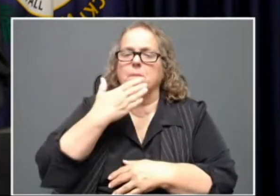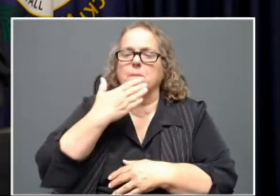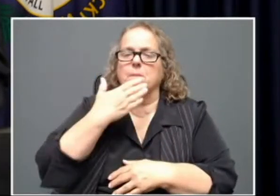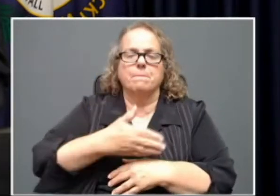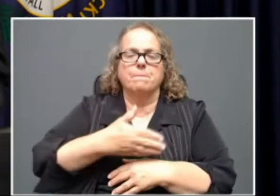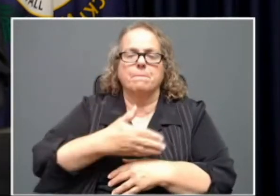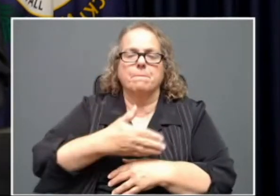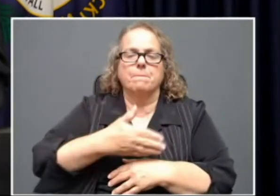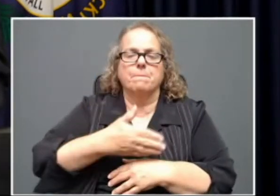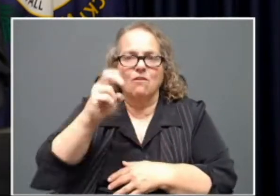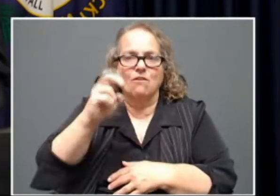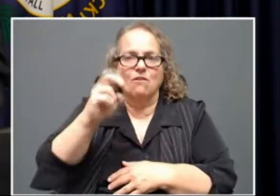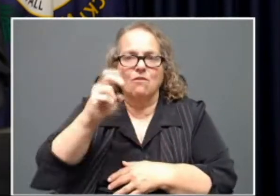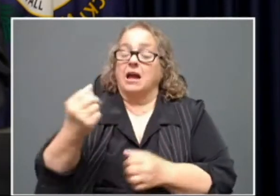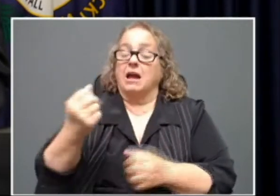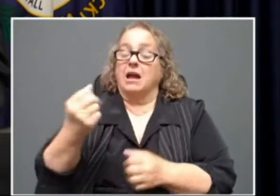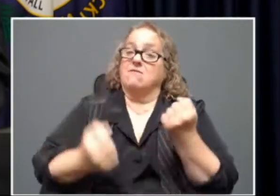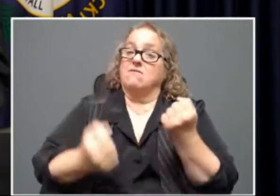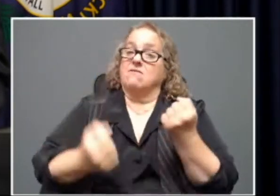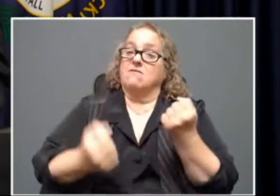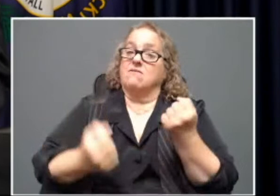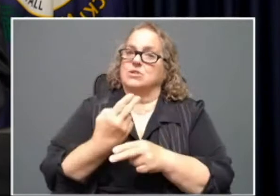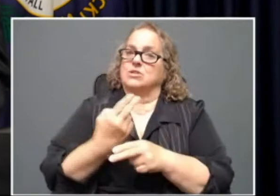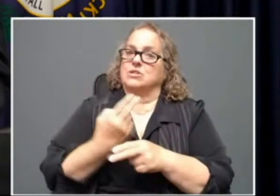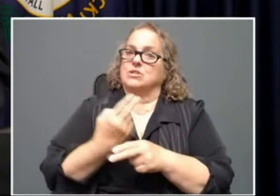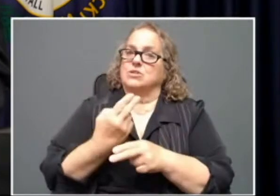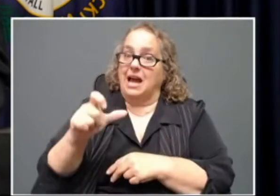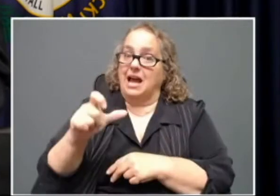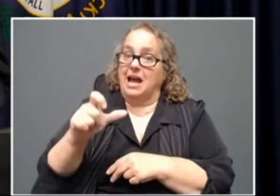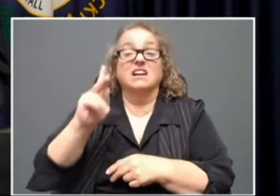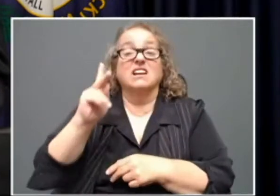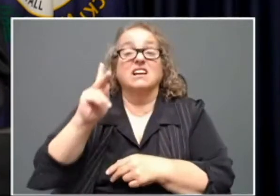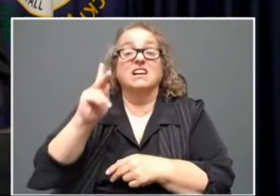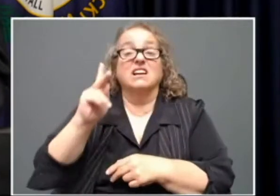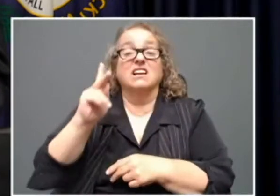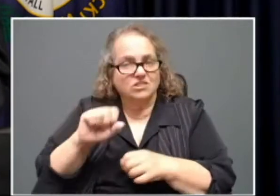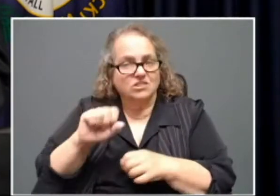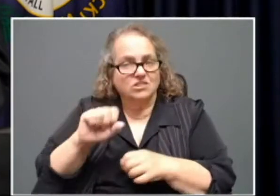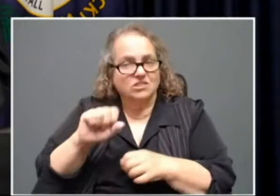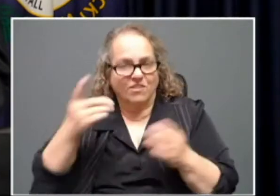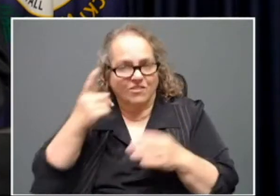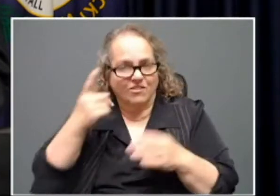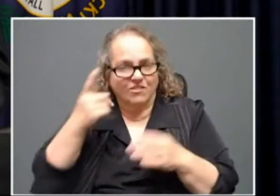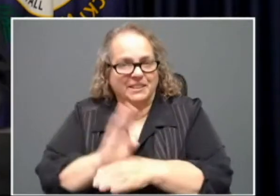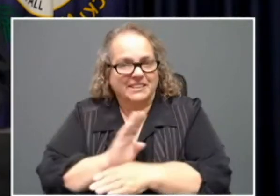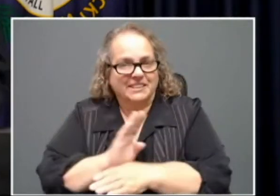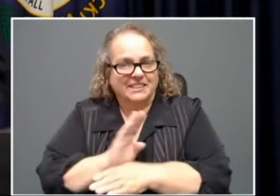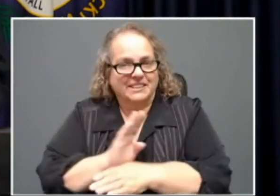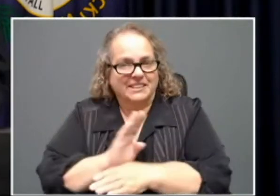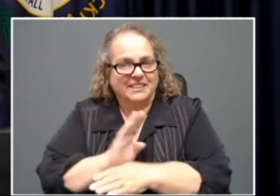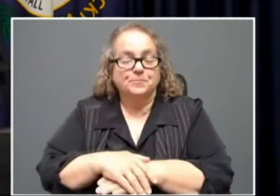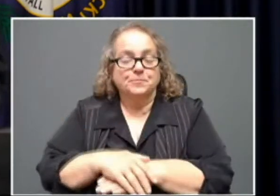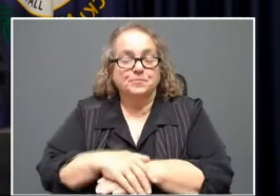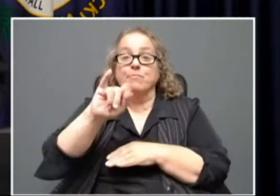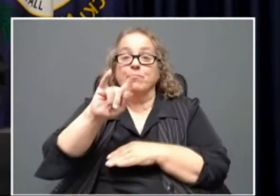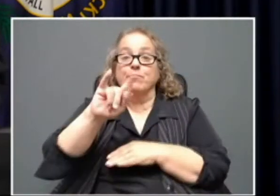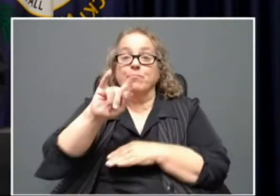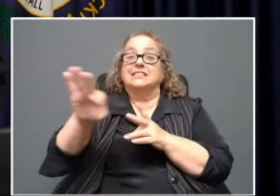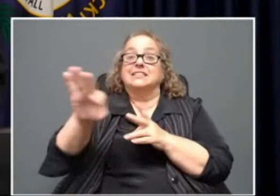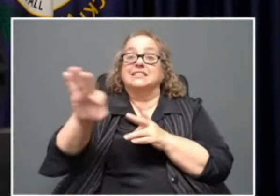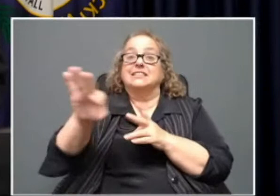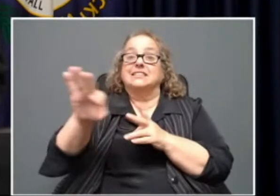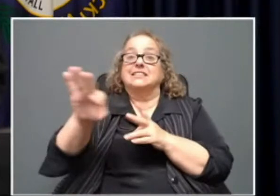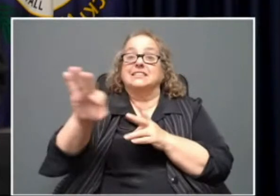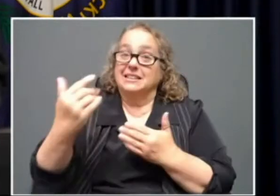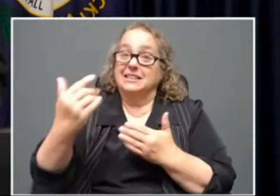taxes. Kentucky is open for business. You look at Site Selection Magazine, last year, even in the midst of a pandemic,